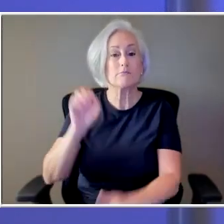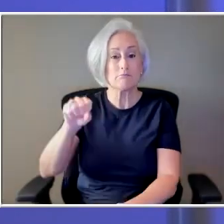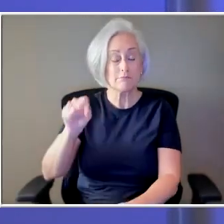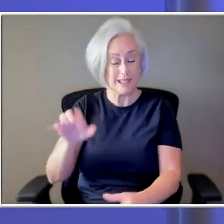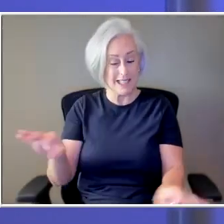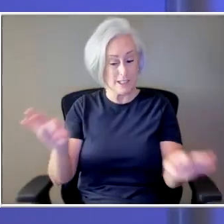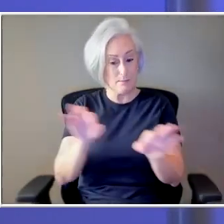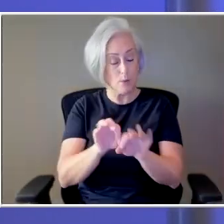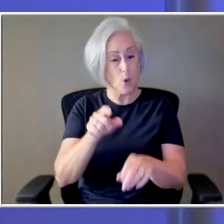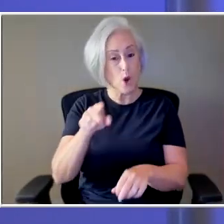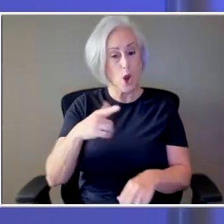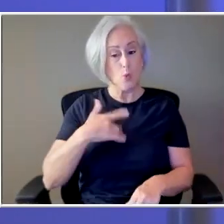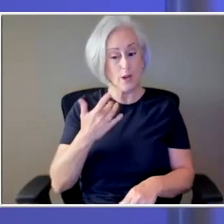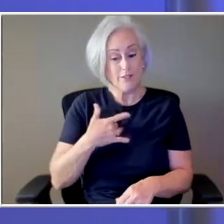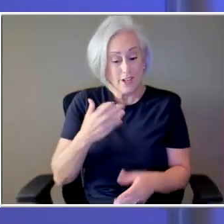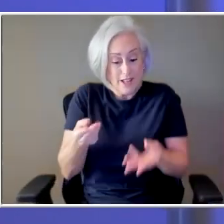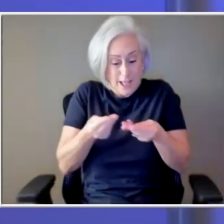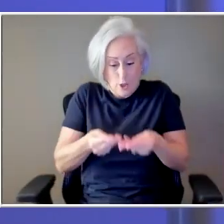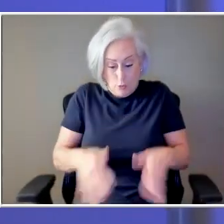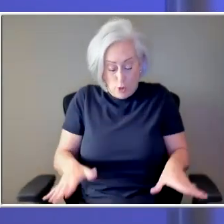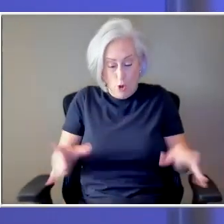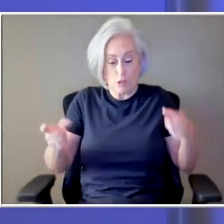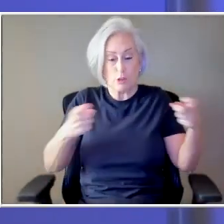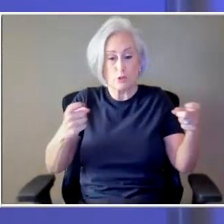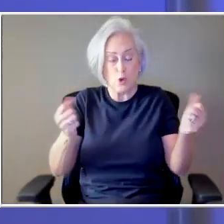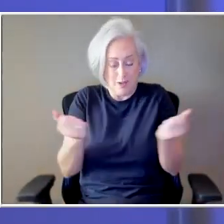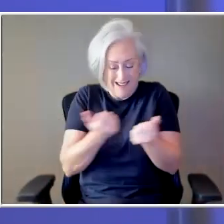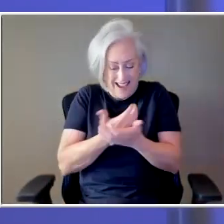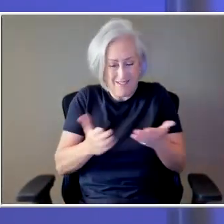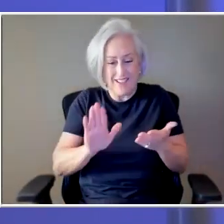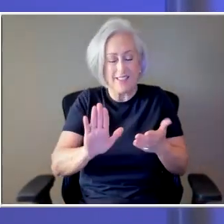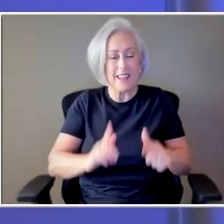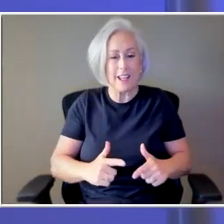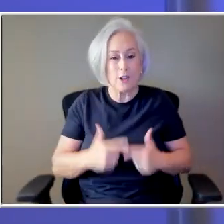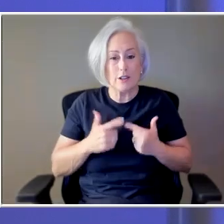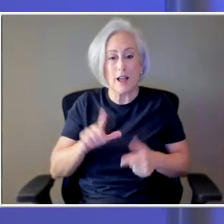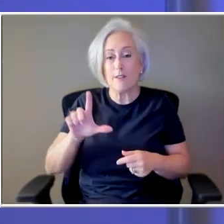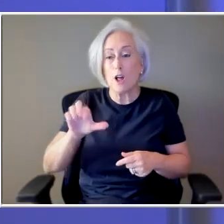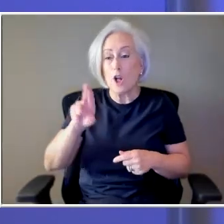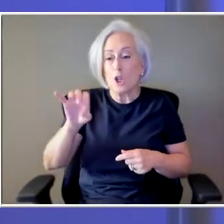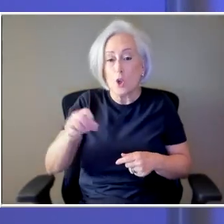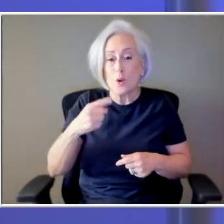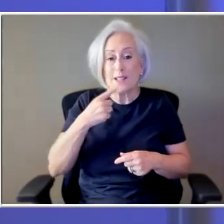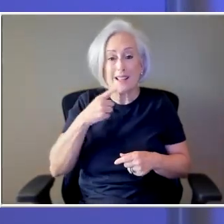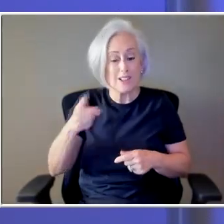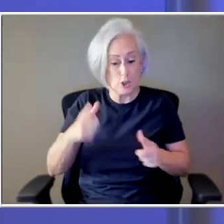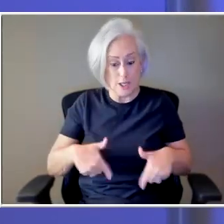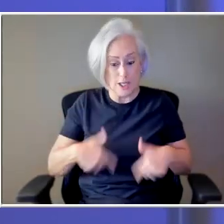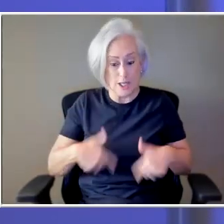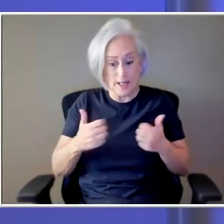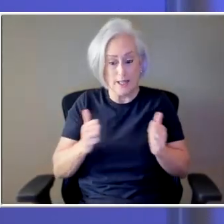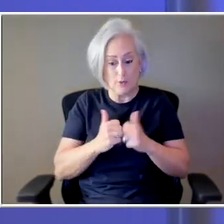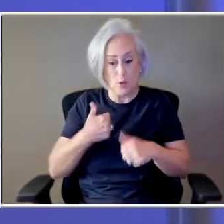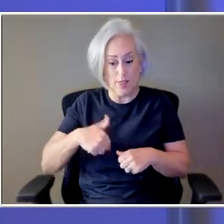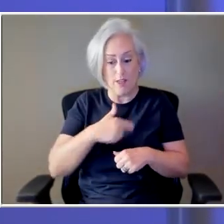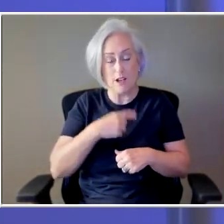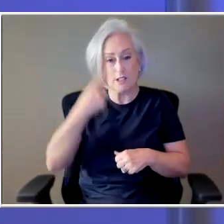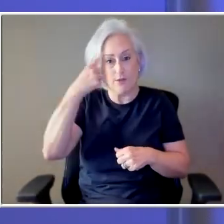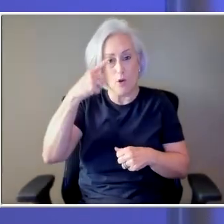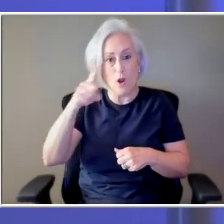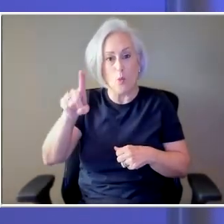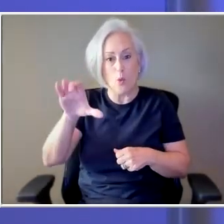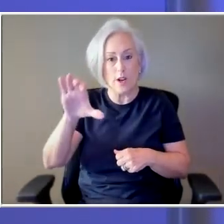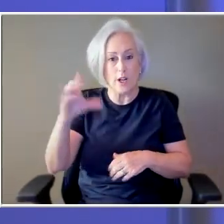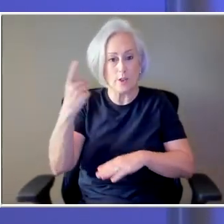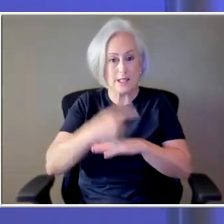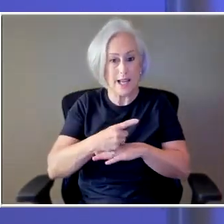lost so much control of every aspect of your life. Like Lori mentioned, she essentially lived with us for 100 days. And so it's like going to a hotel you never wanted